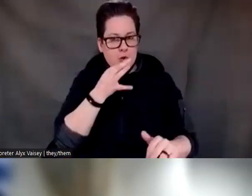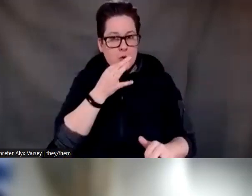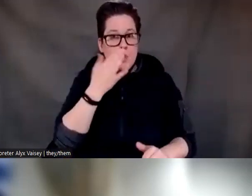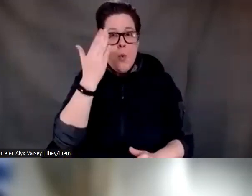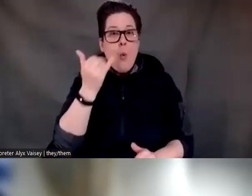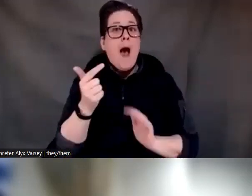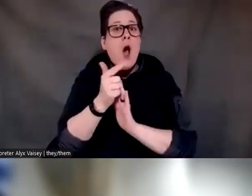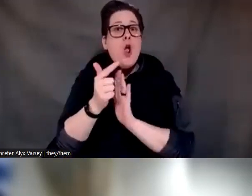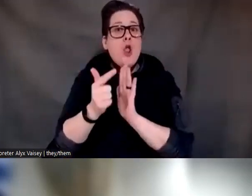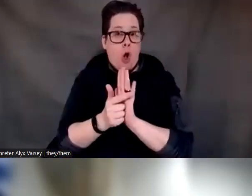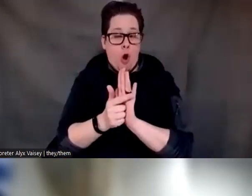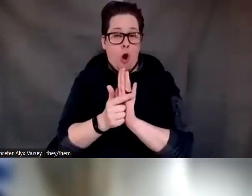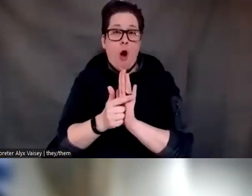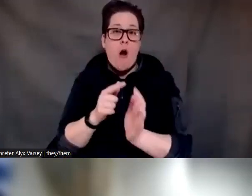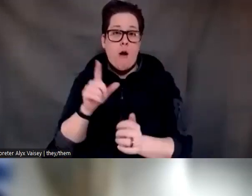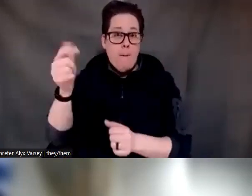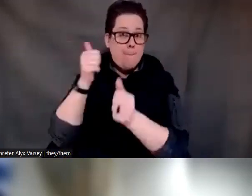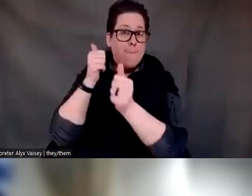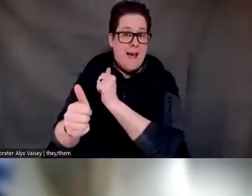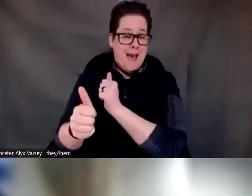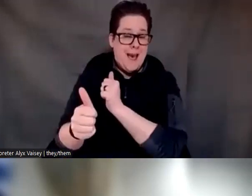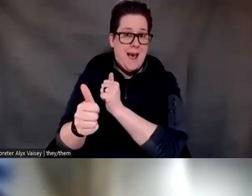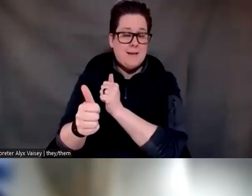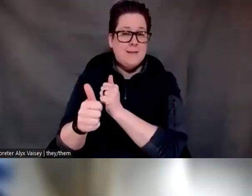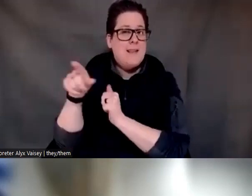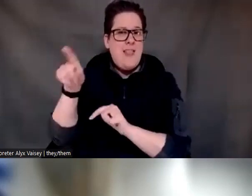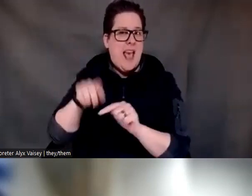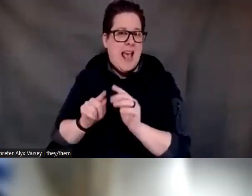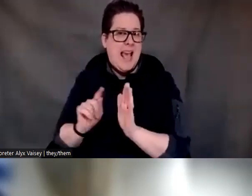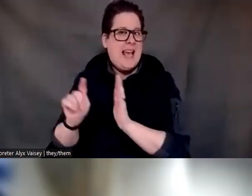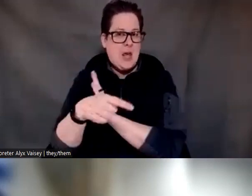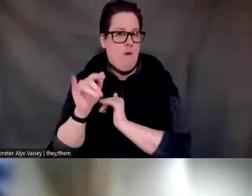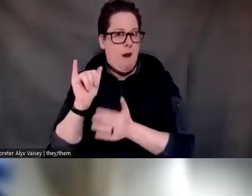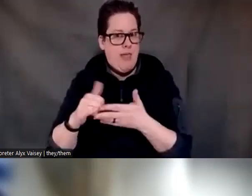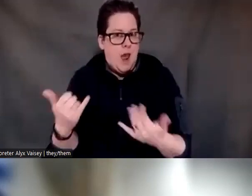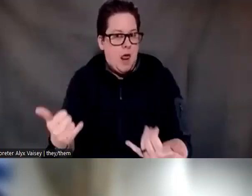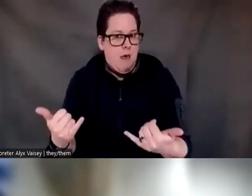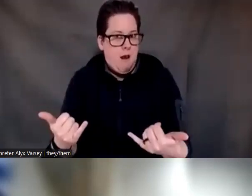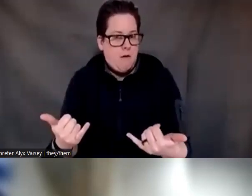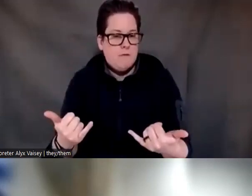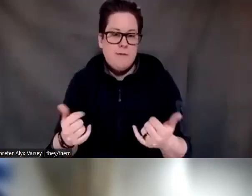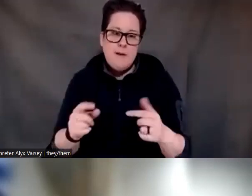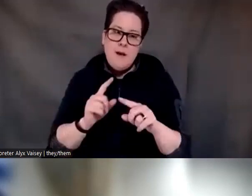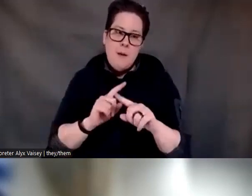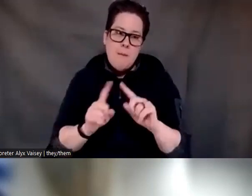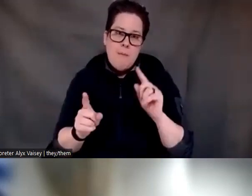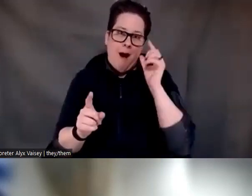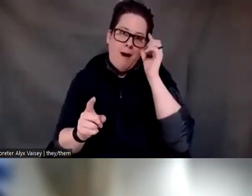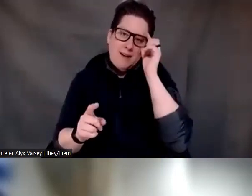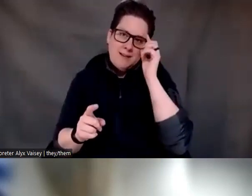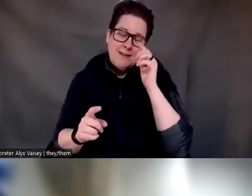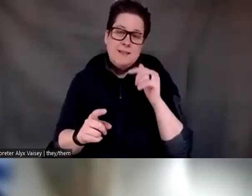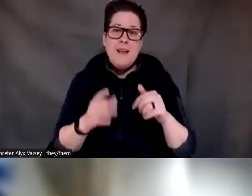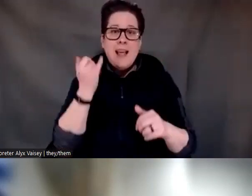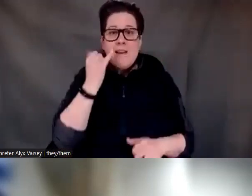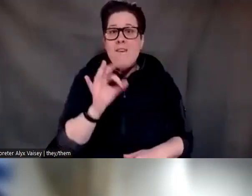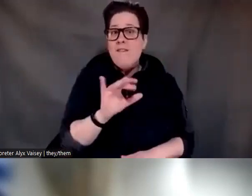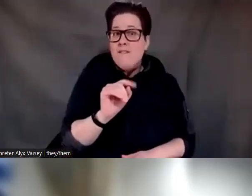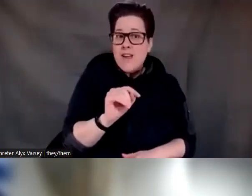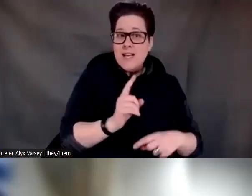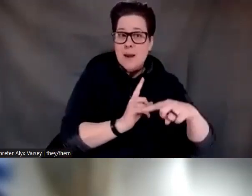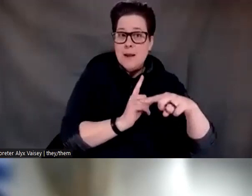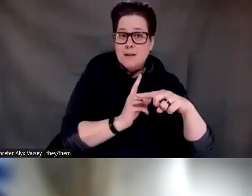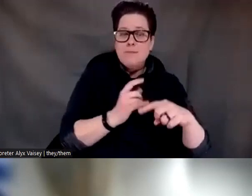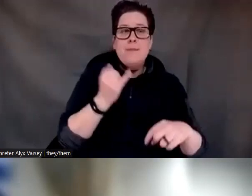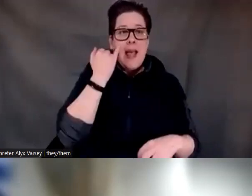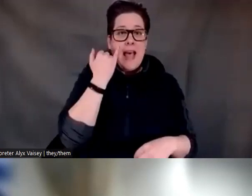did finally pass to get rid of that loophole. But this whole positive FIT, if we do a